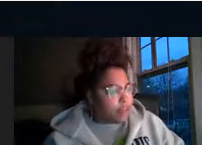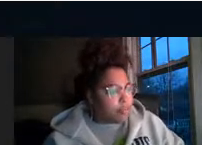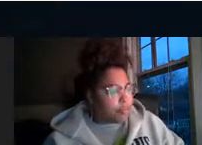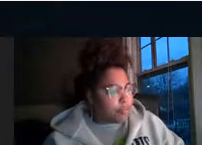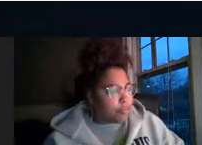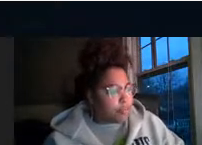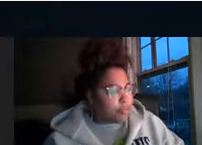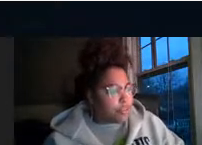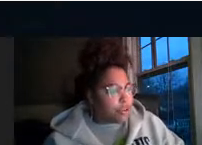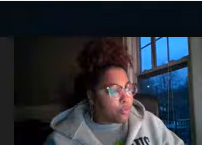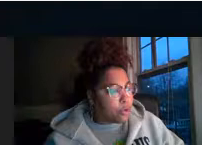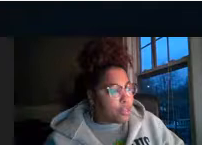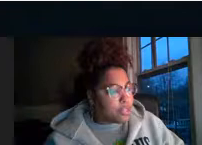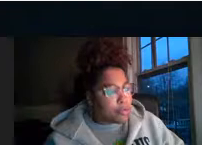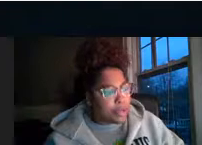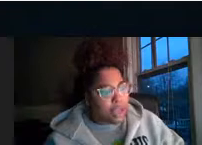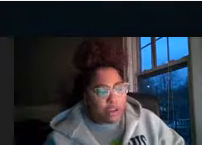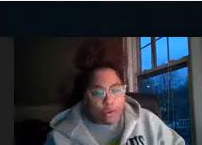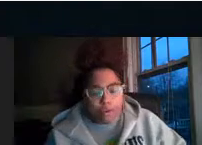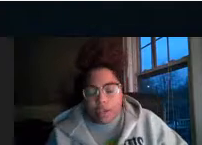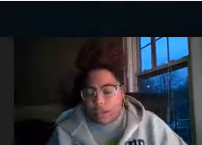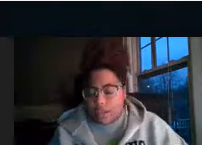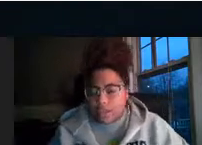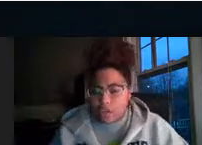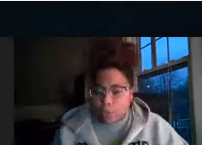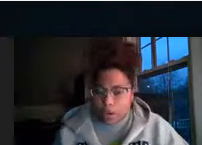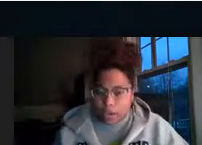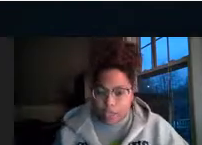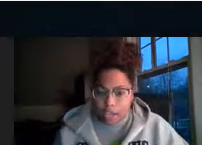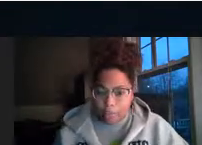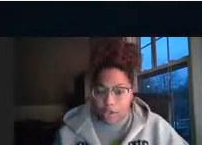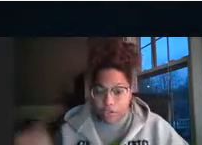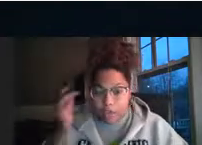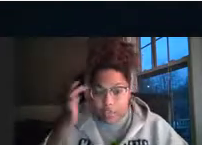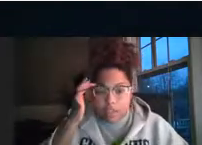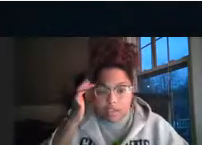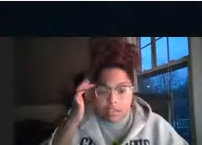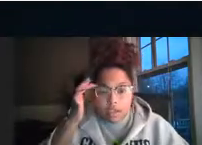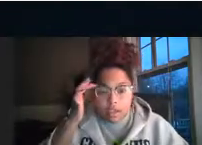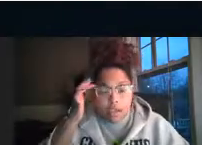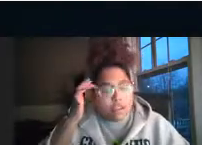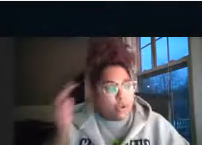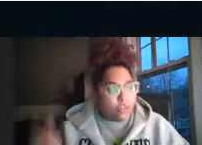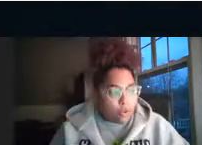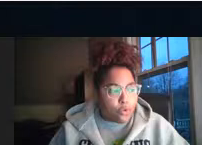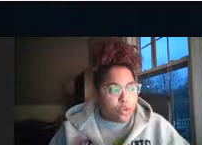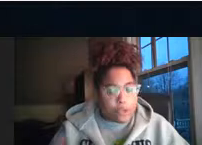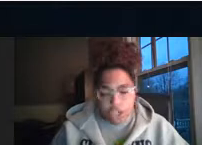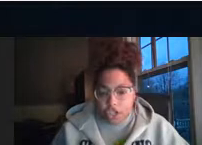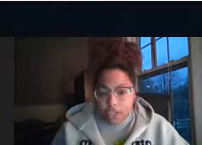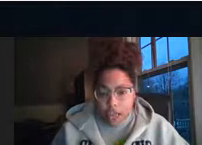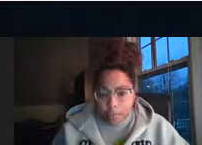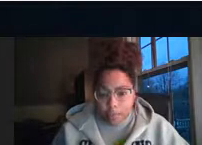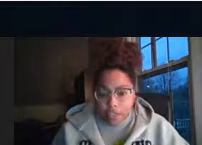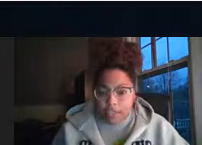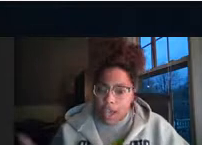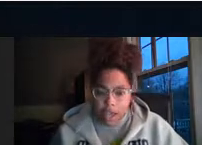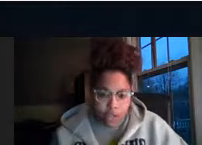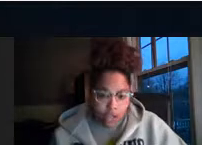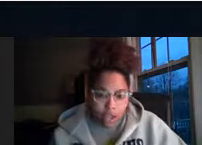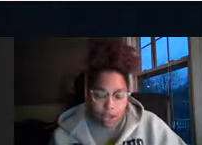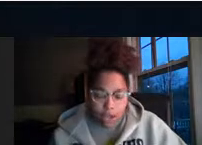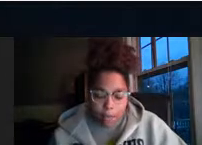then the third one in this implement category is an awareness campaign for residents. So if we're going to be changing the